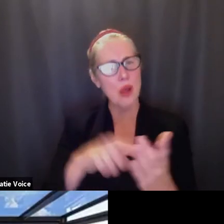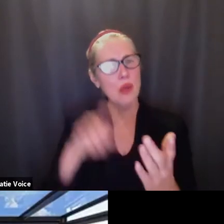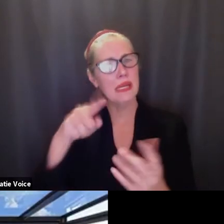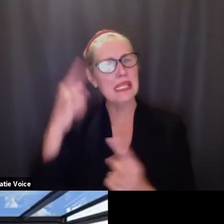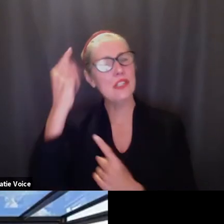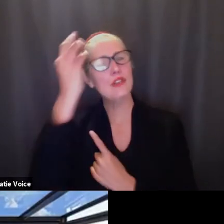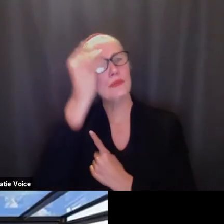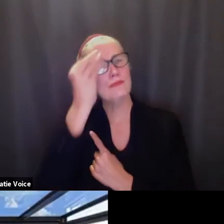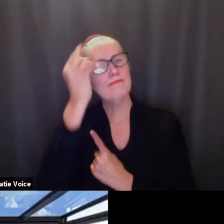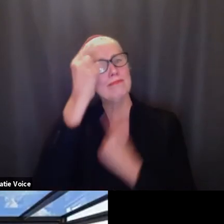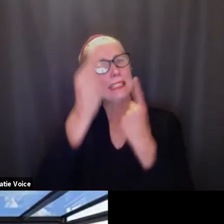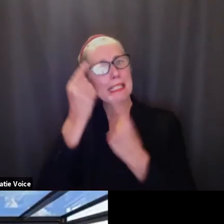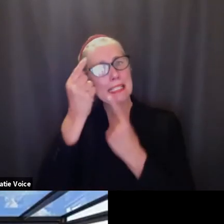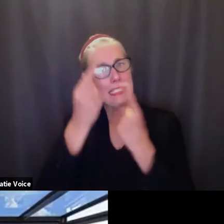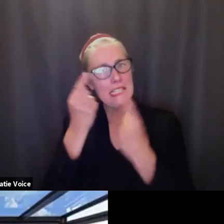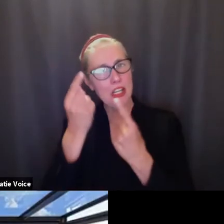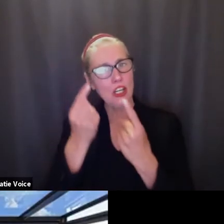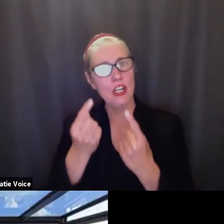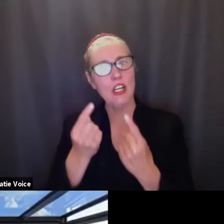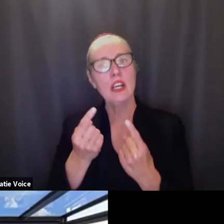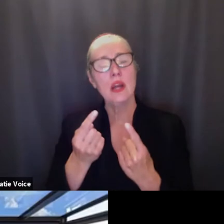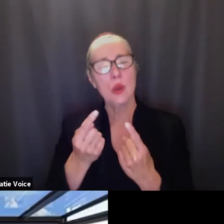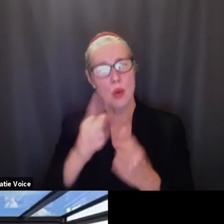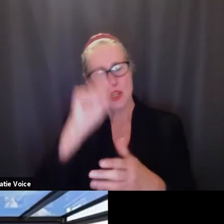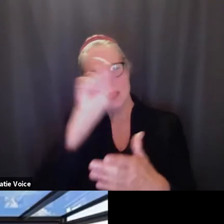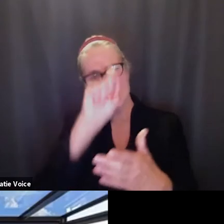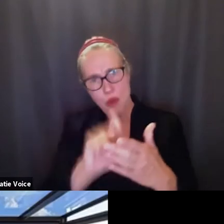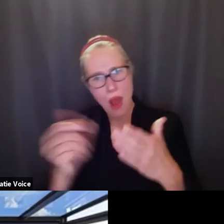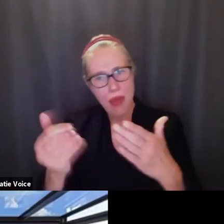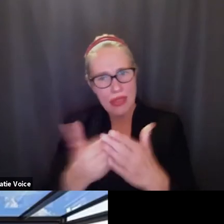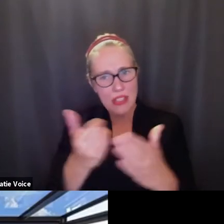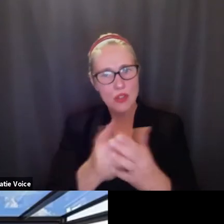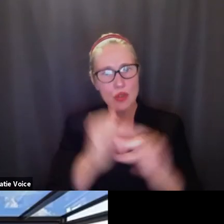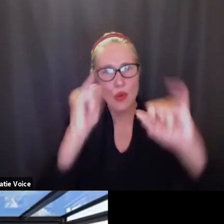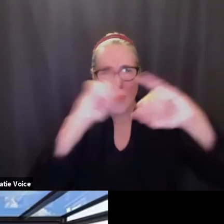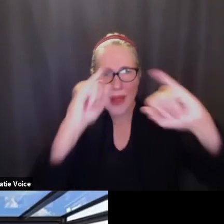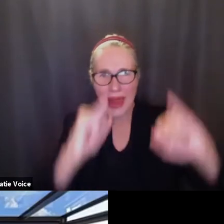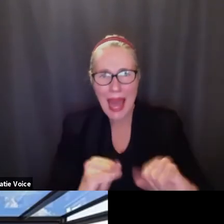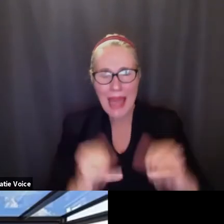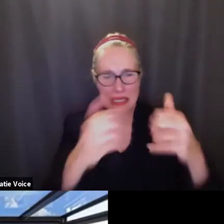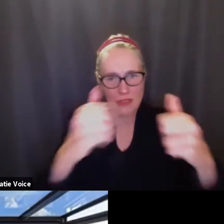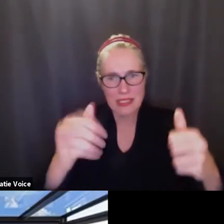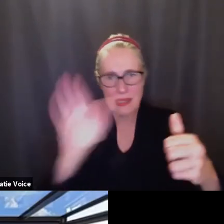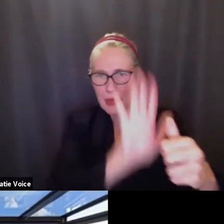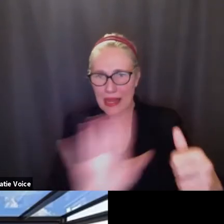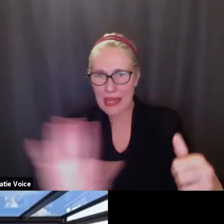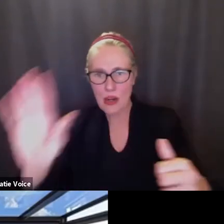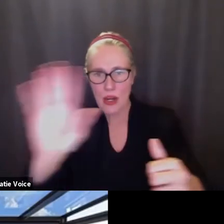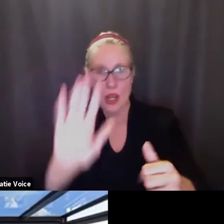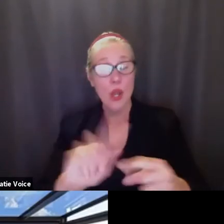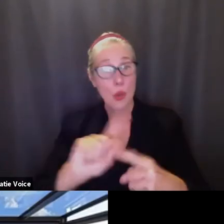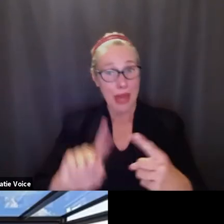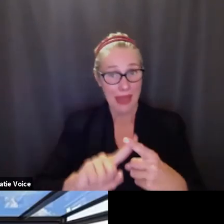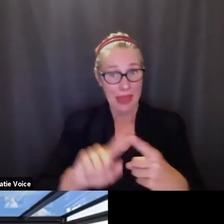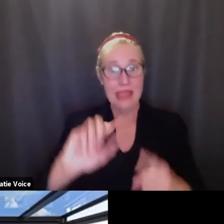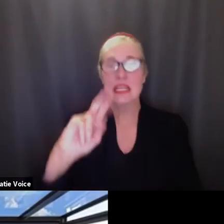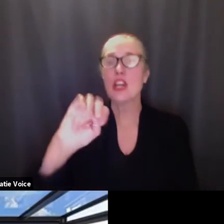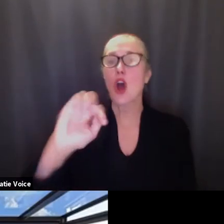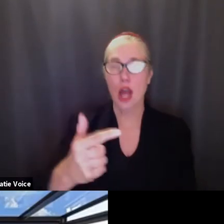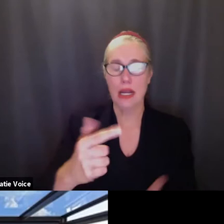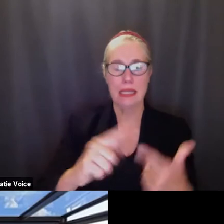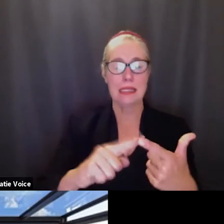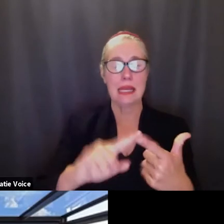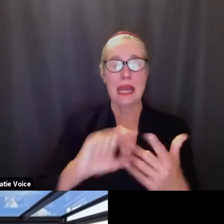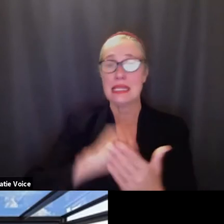as you move forward with drawing voting area lines and so we've had those two meetings as you see in august and september and then we were